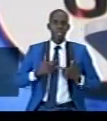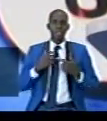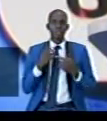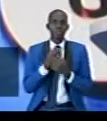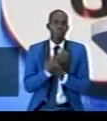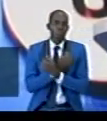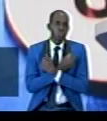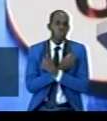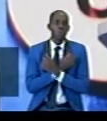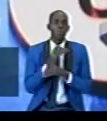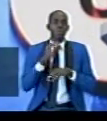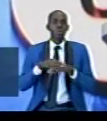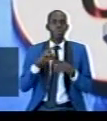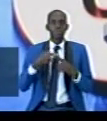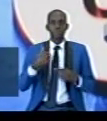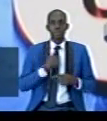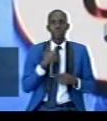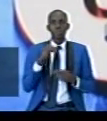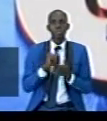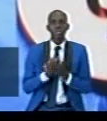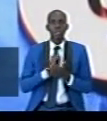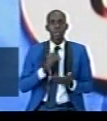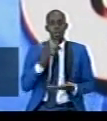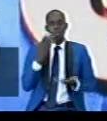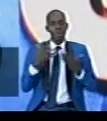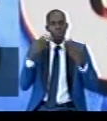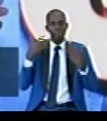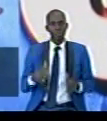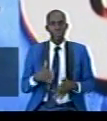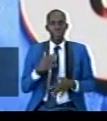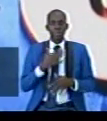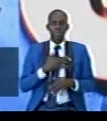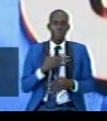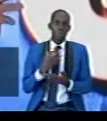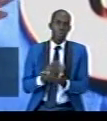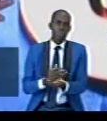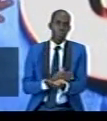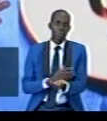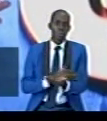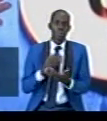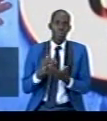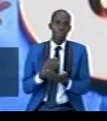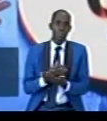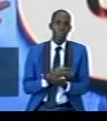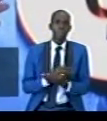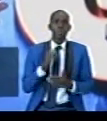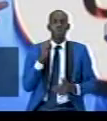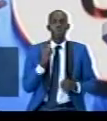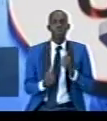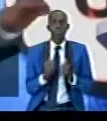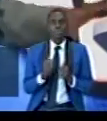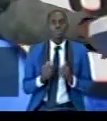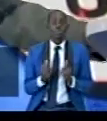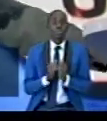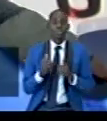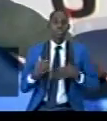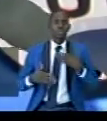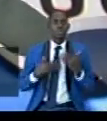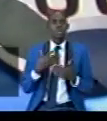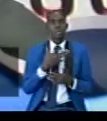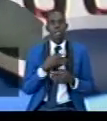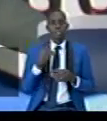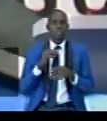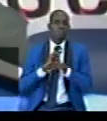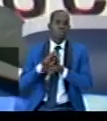my course with joy and the ministry which I have received of the Lord